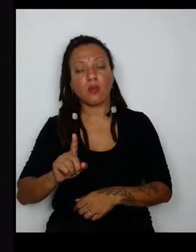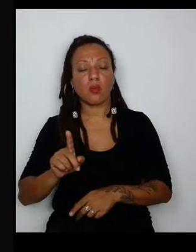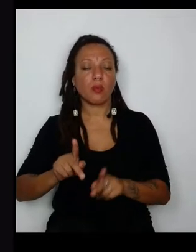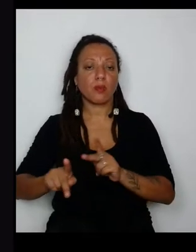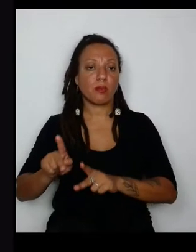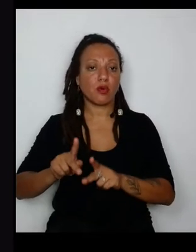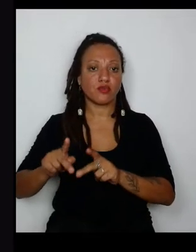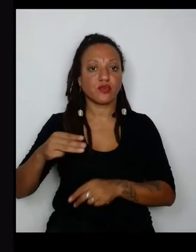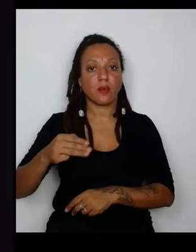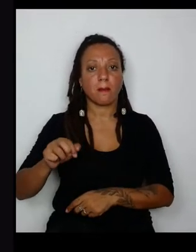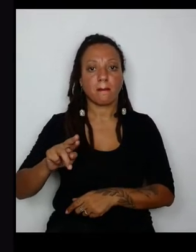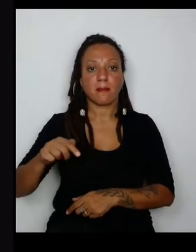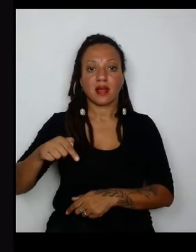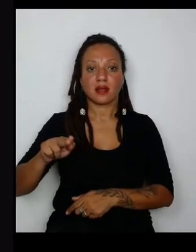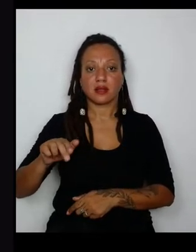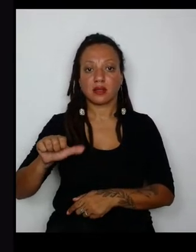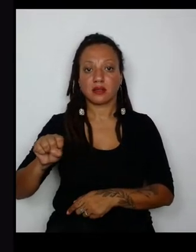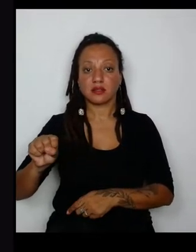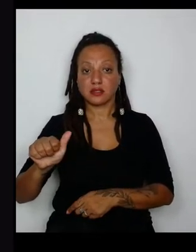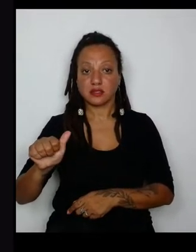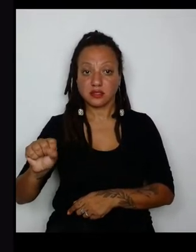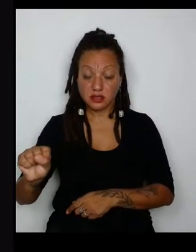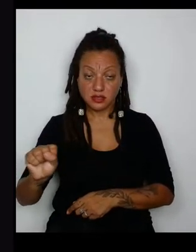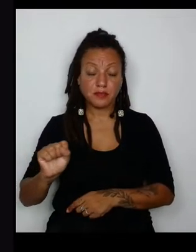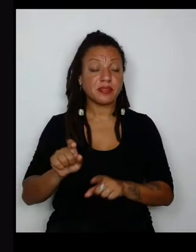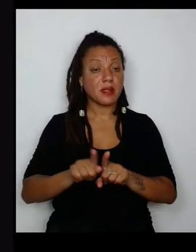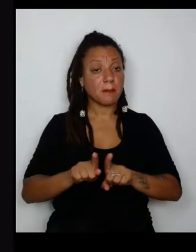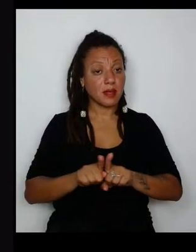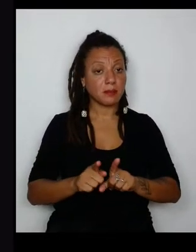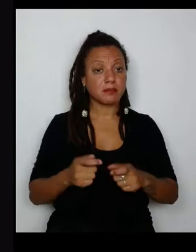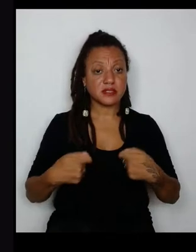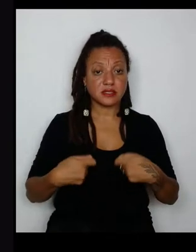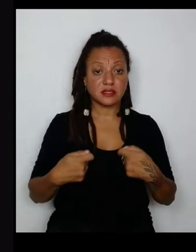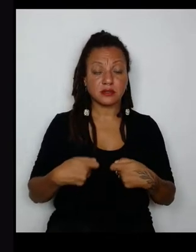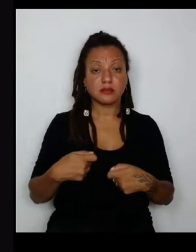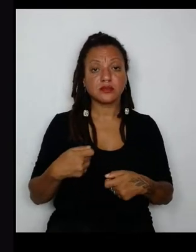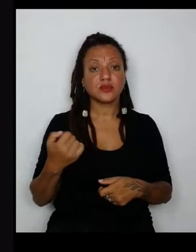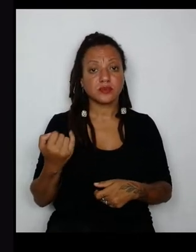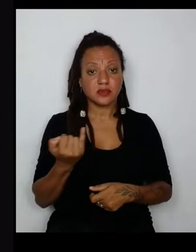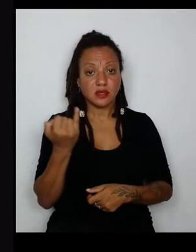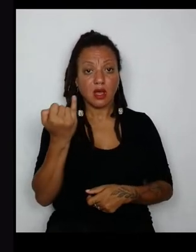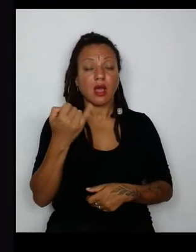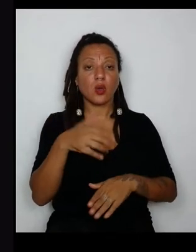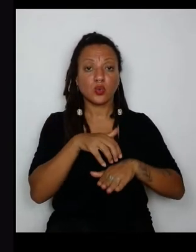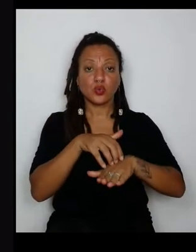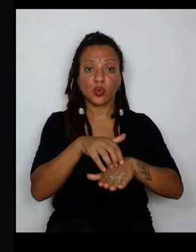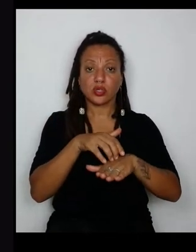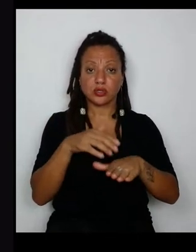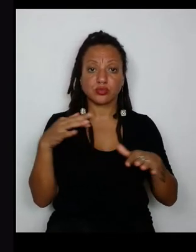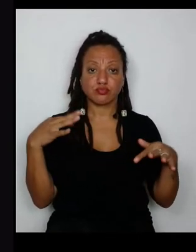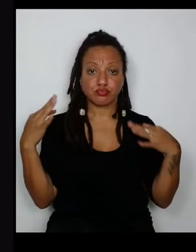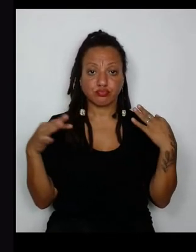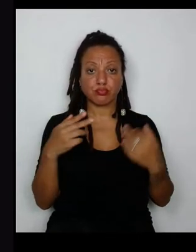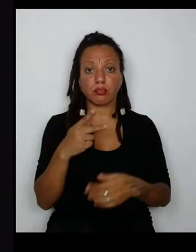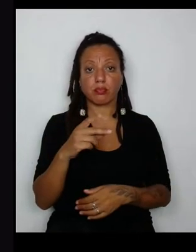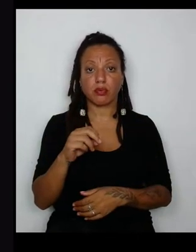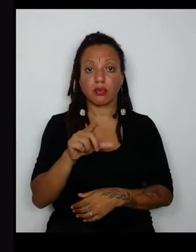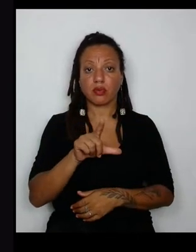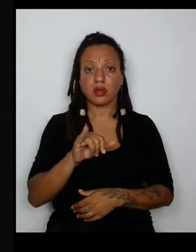delivered to the french polynesian tourist industry a remarkably lucrative and important